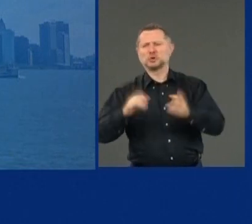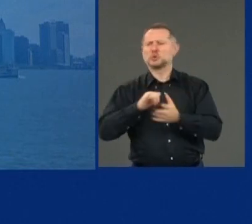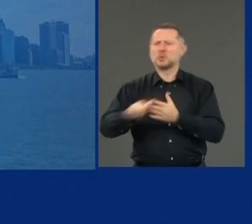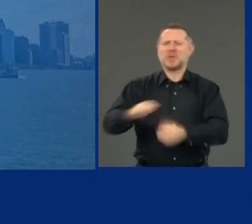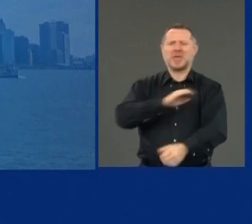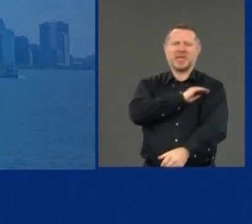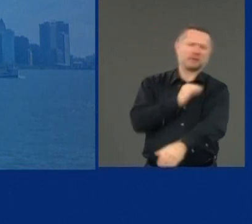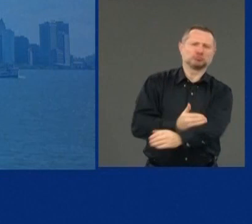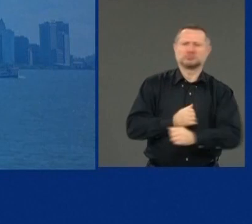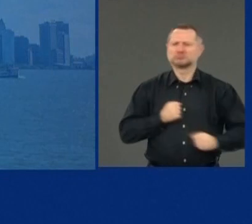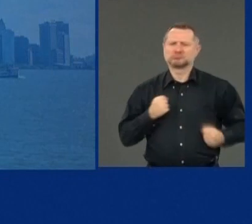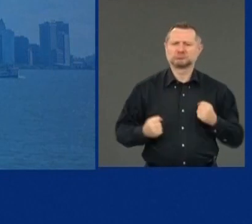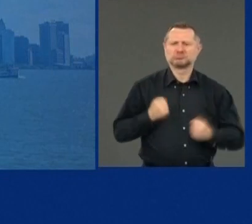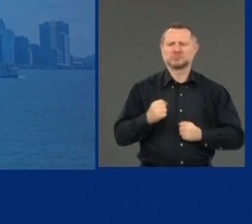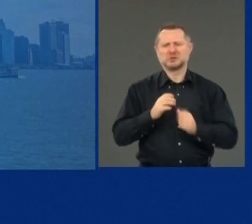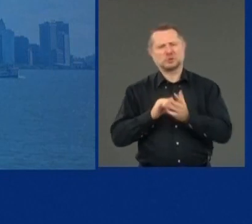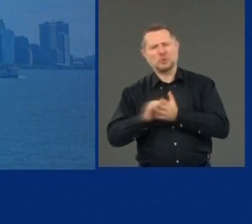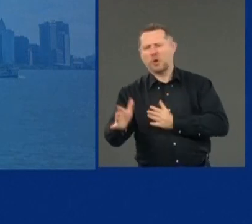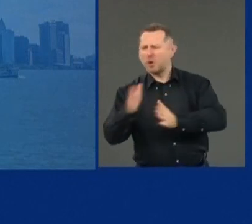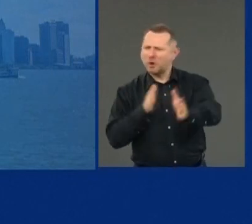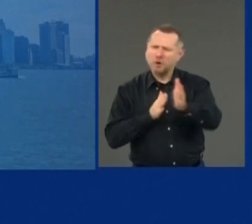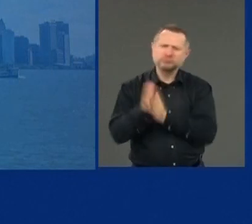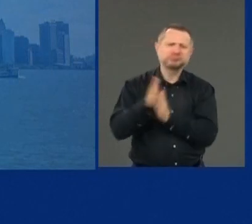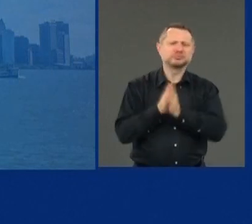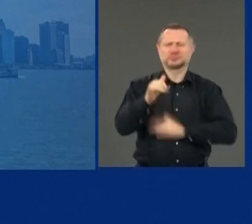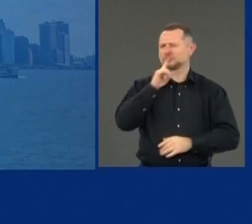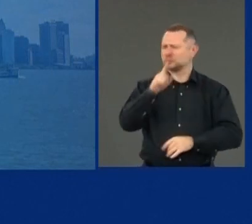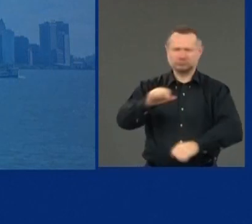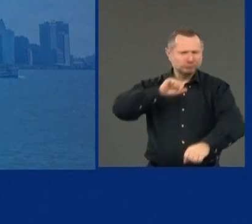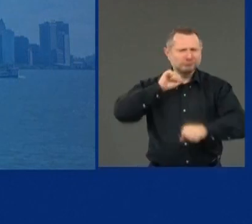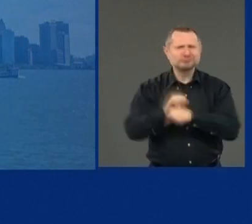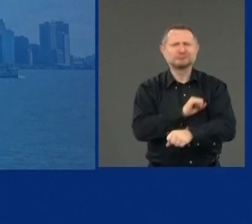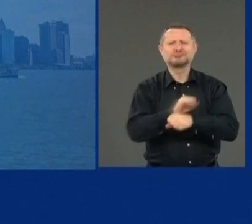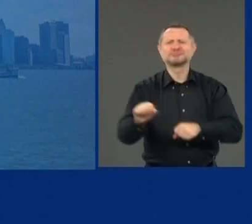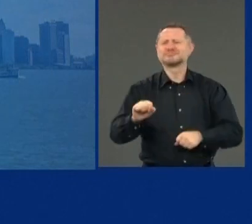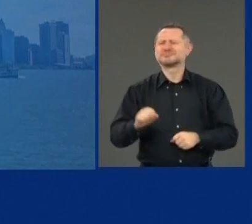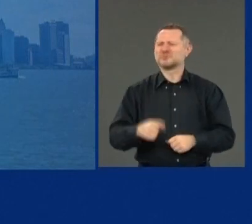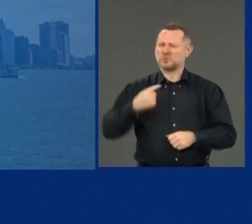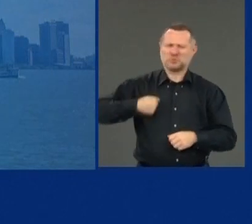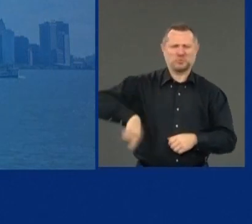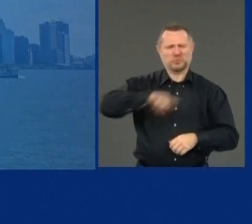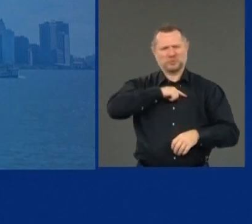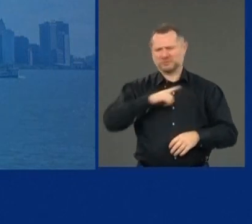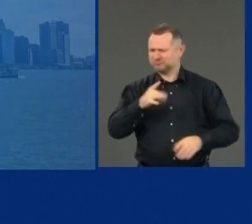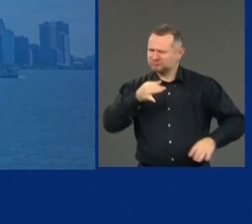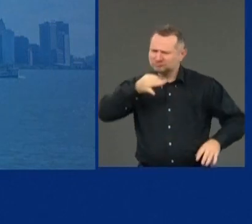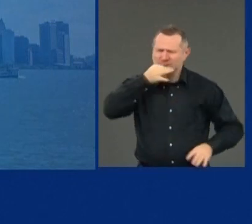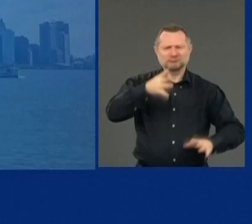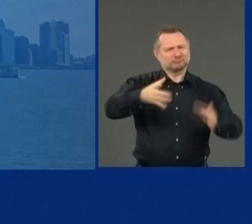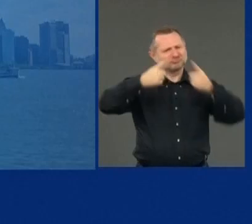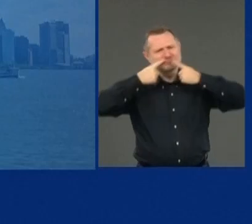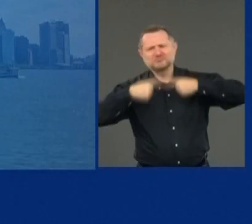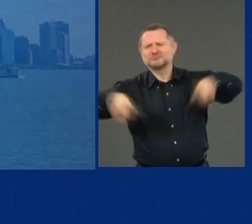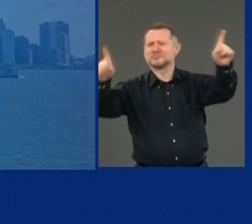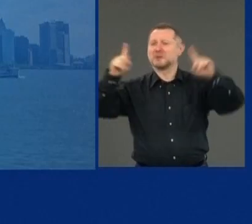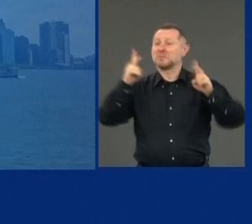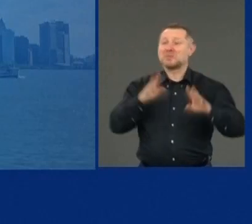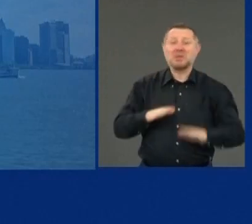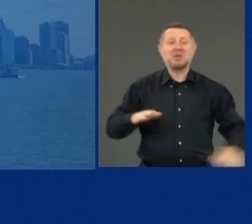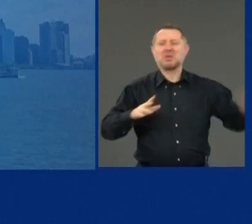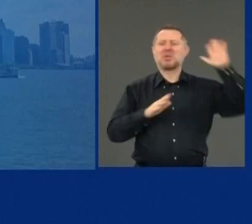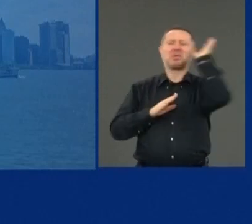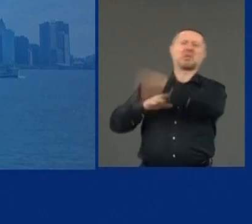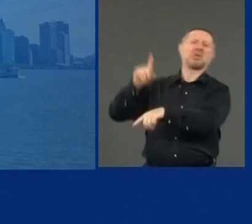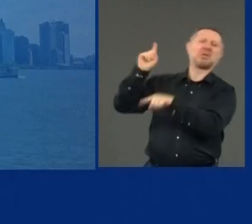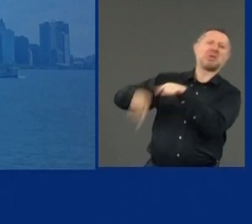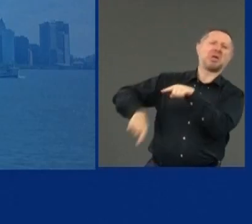mojo. Yes, that is New York. We did things that other people didn't think could be done. And we did